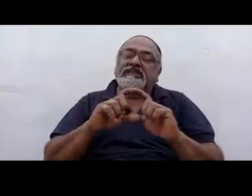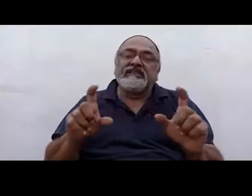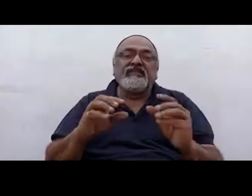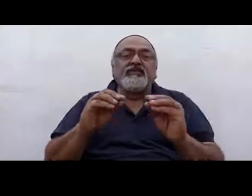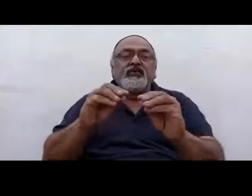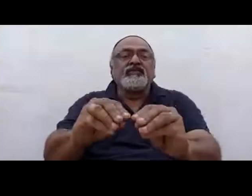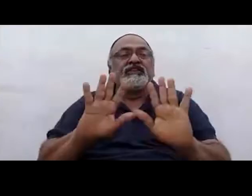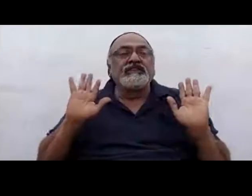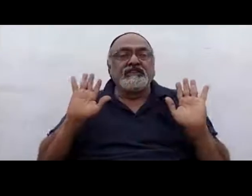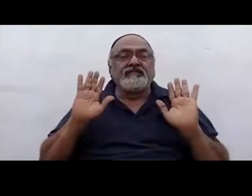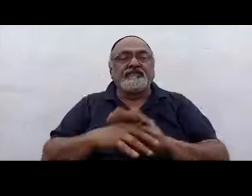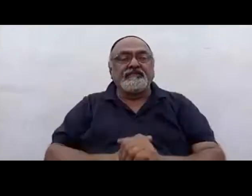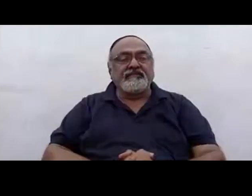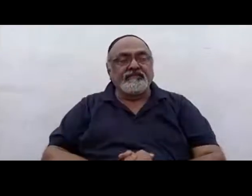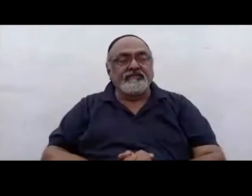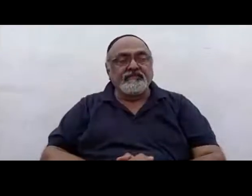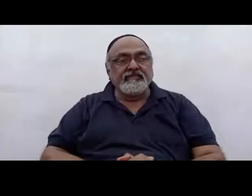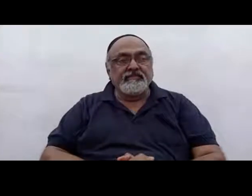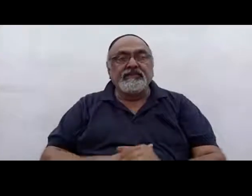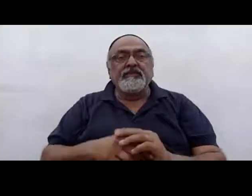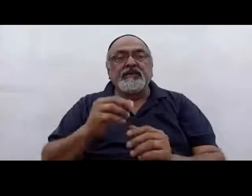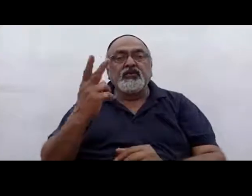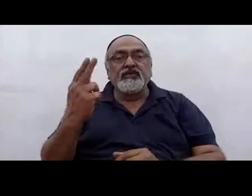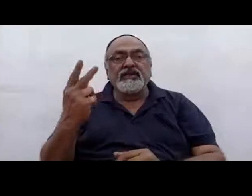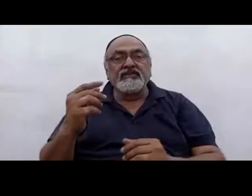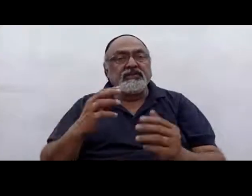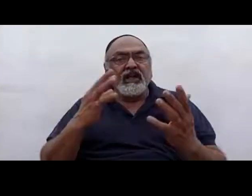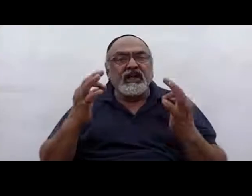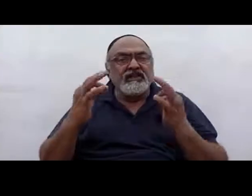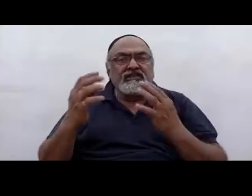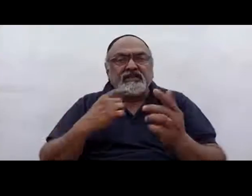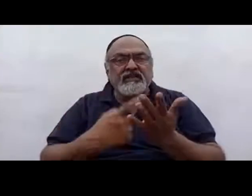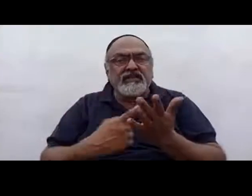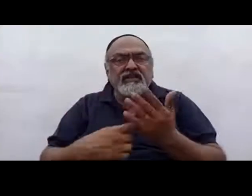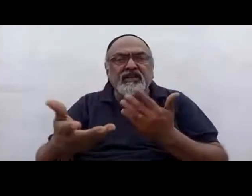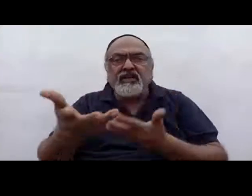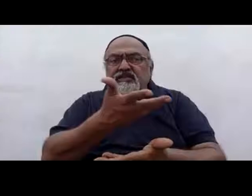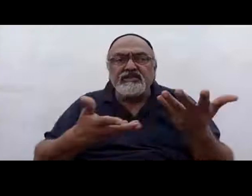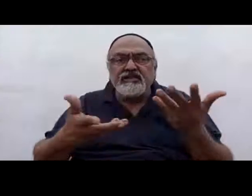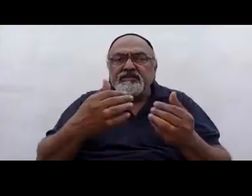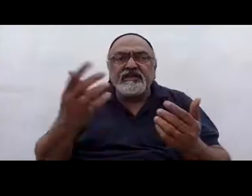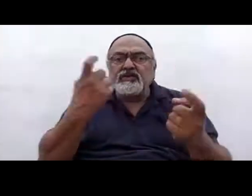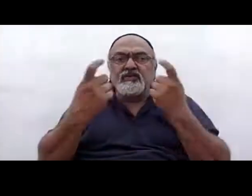I will answer. I'll pause for 2 minutes so that we can discuss about abstract if there are any doubts.